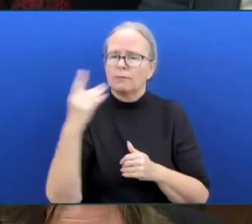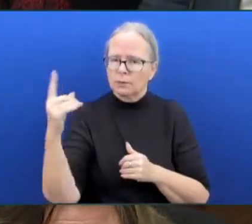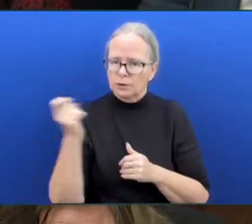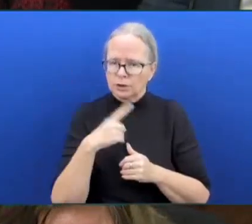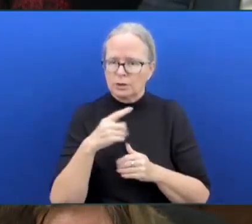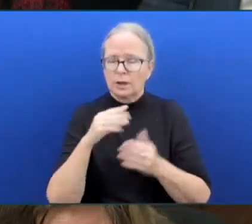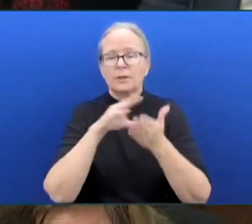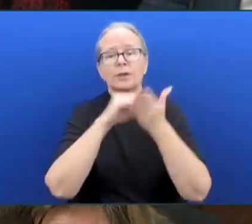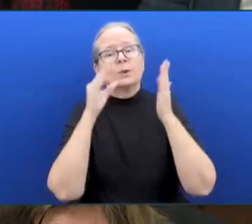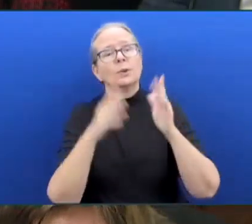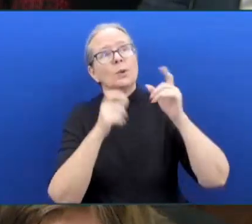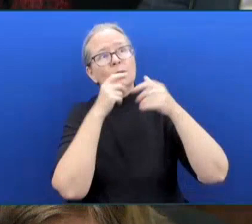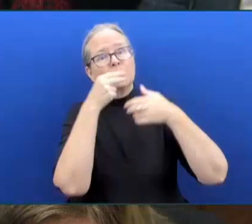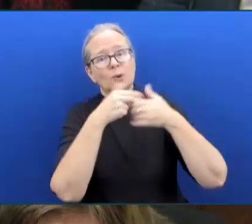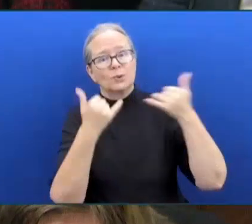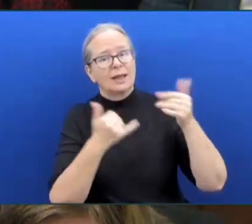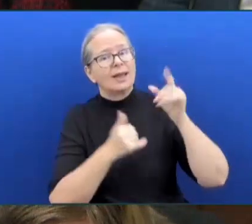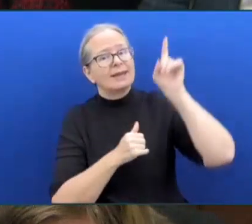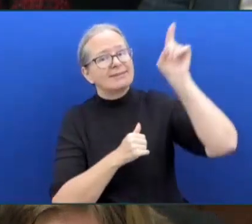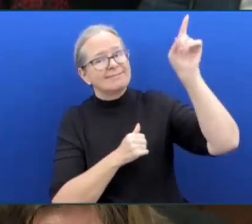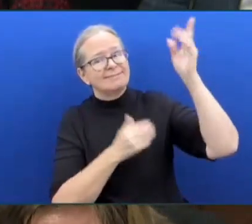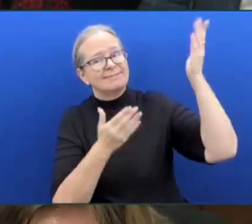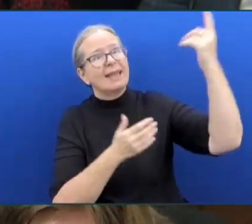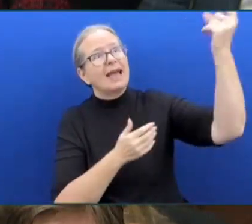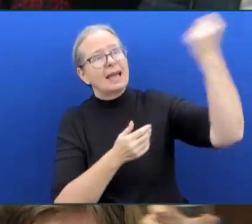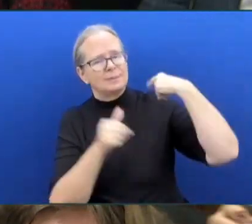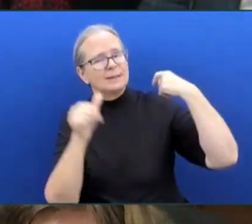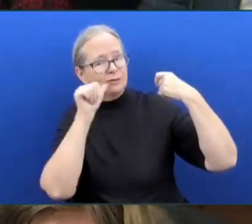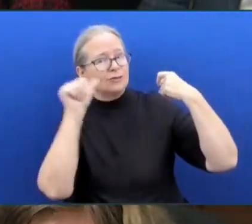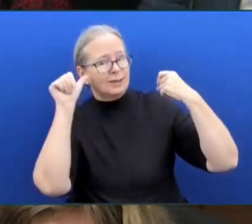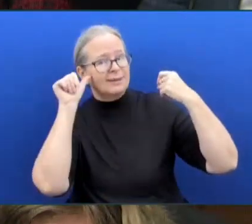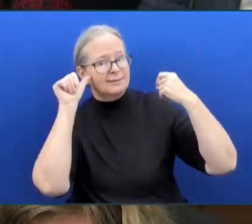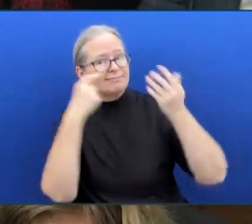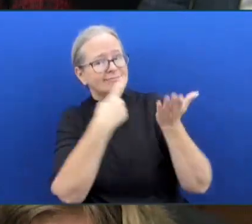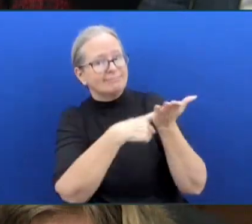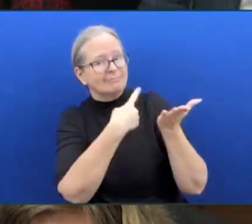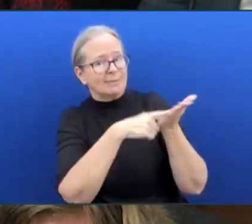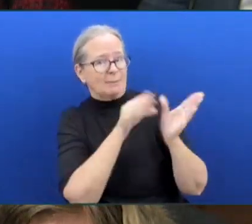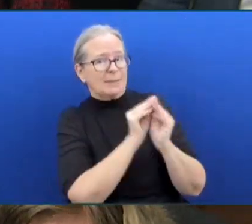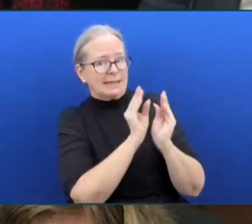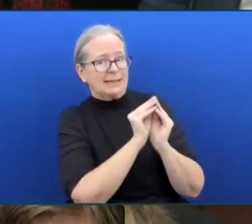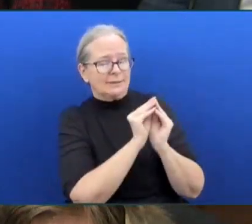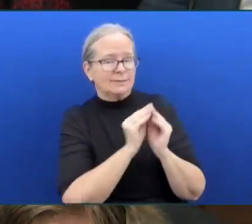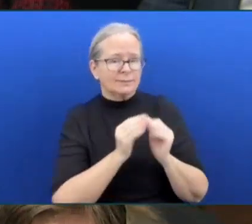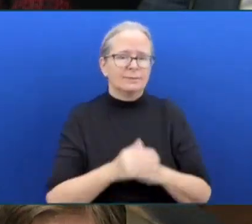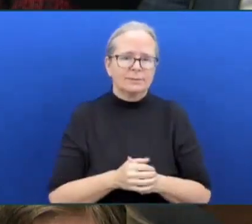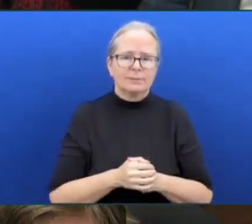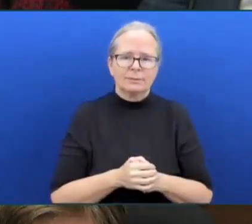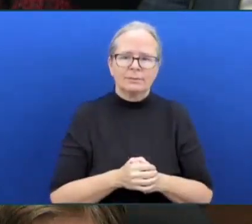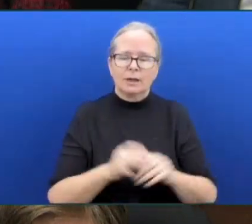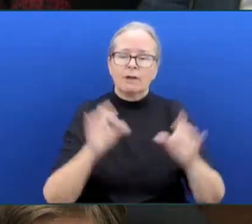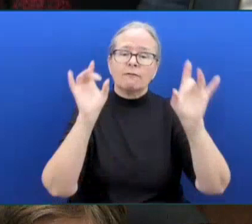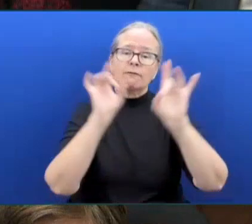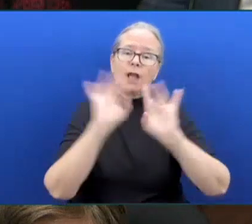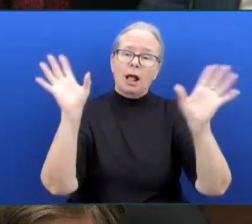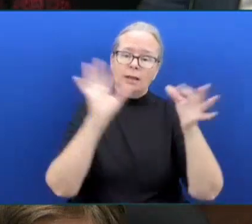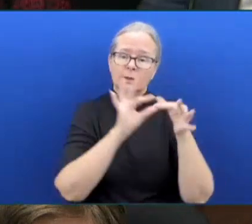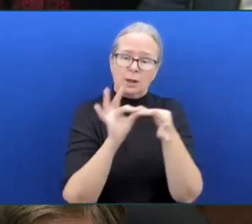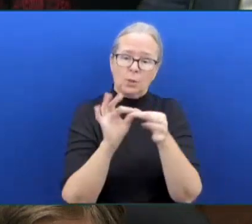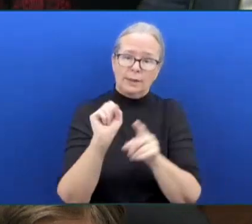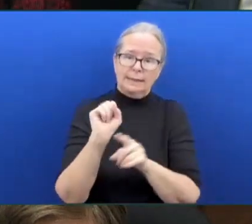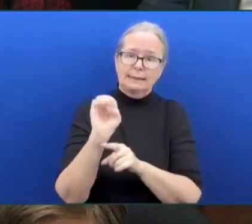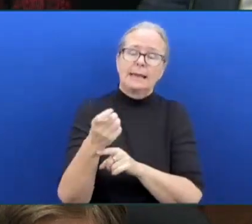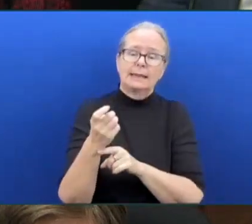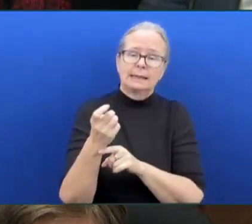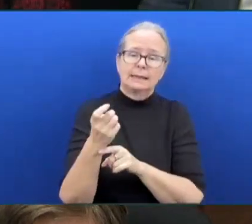this question to me yesterday in our conversation. Sexualized violence on campus, in fact, anywhere, is not acceptable, Mr.